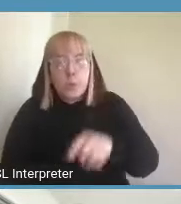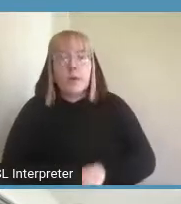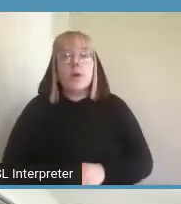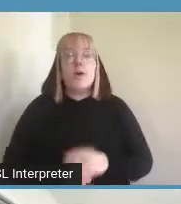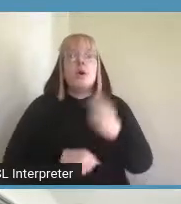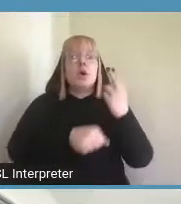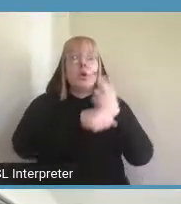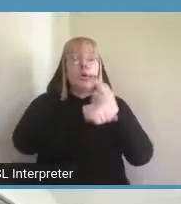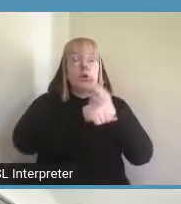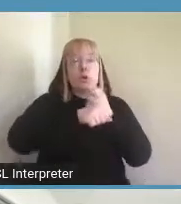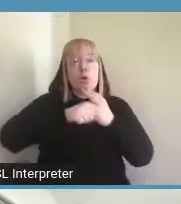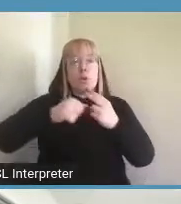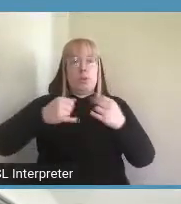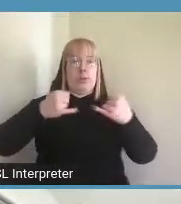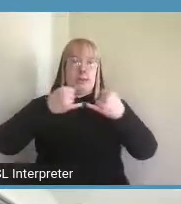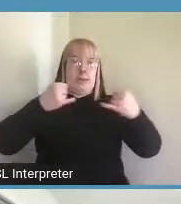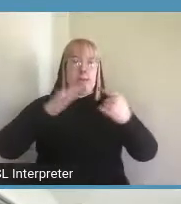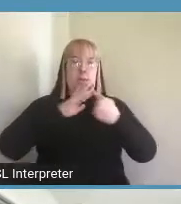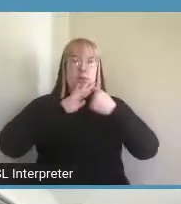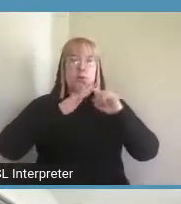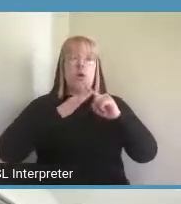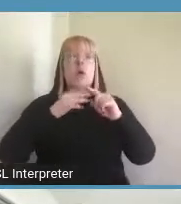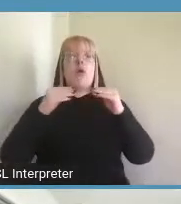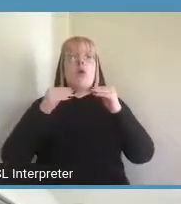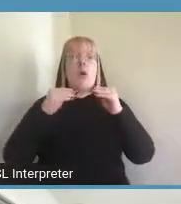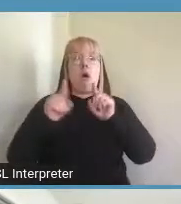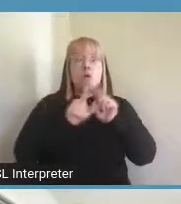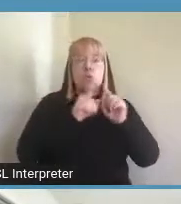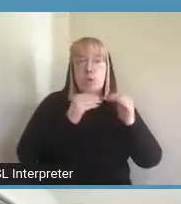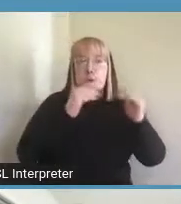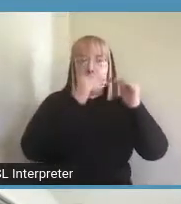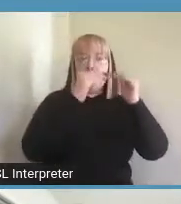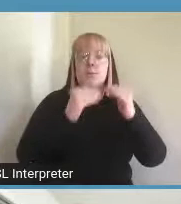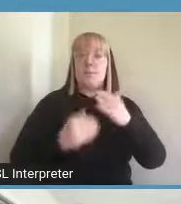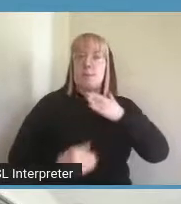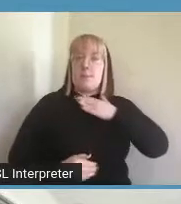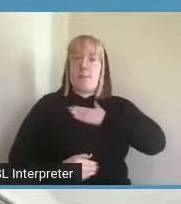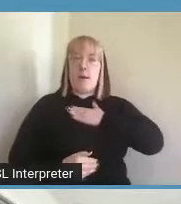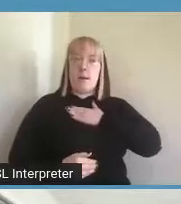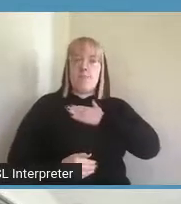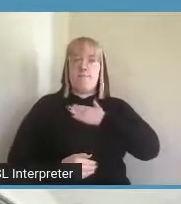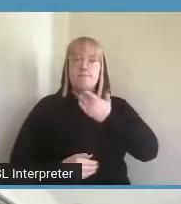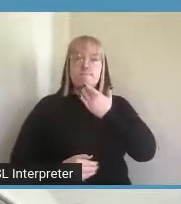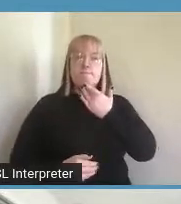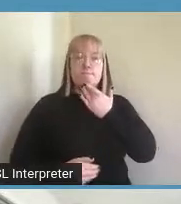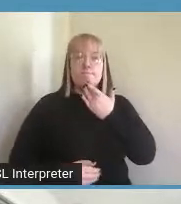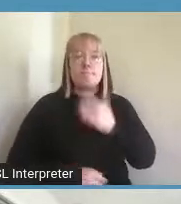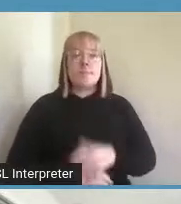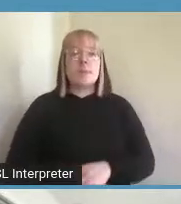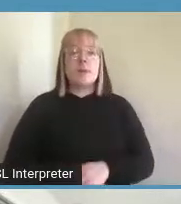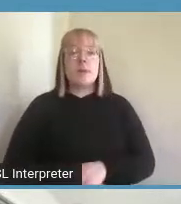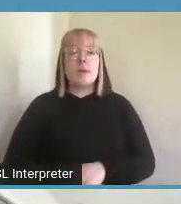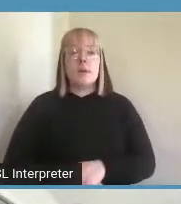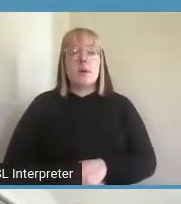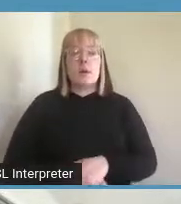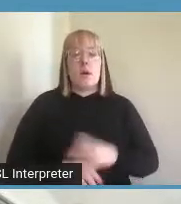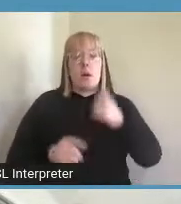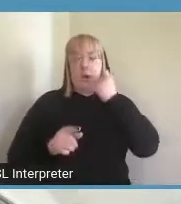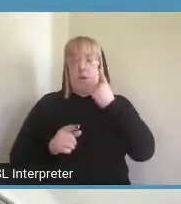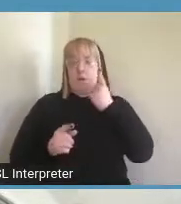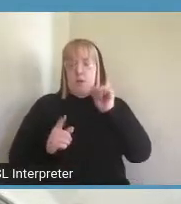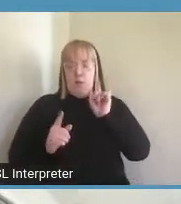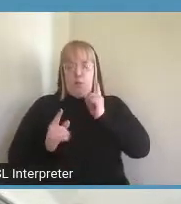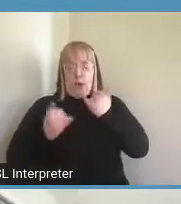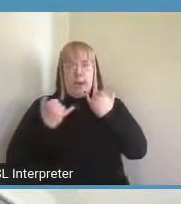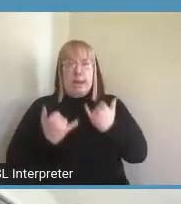and benchmarks is really important for this. And here's what I mean by that. So first, I want you to capture where you are now or at a specific